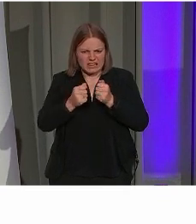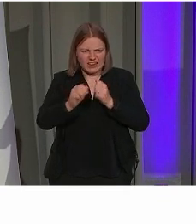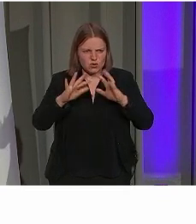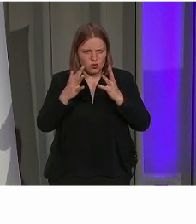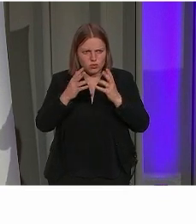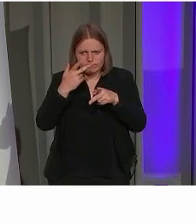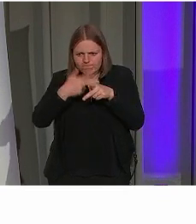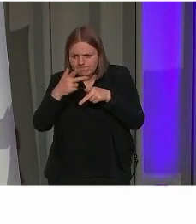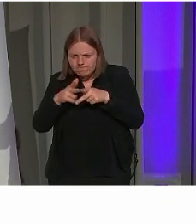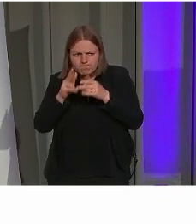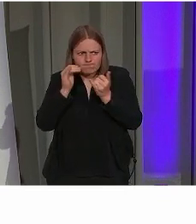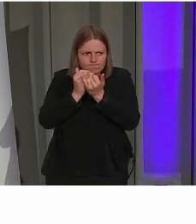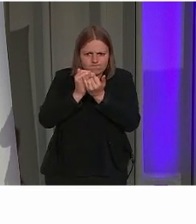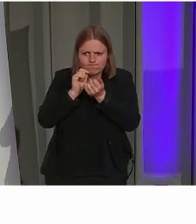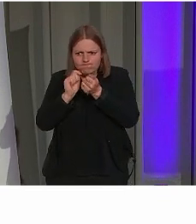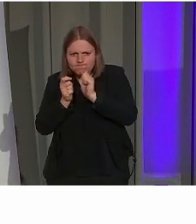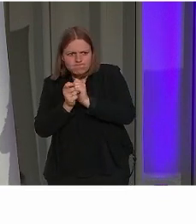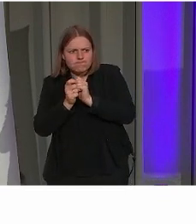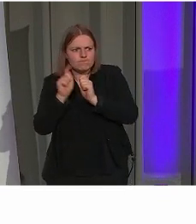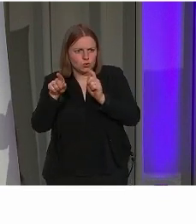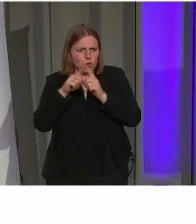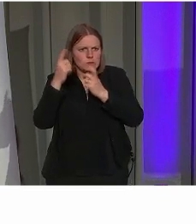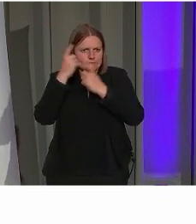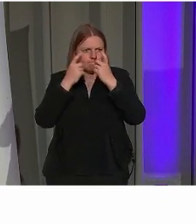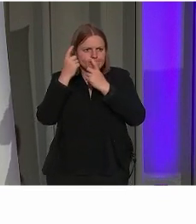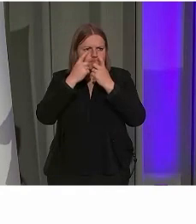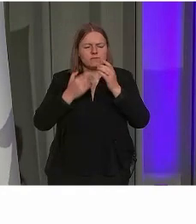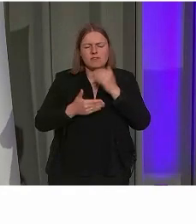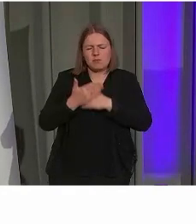that this morning my colleagues explained.